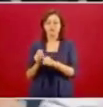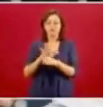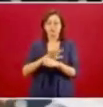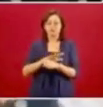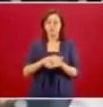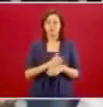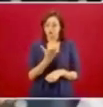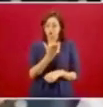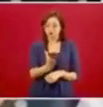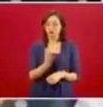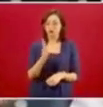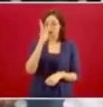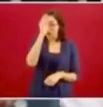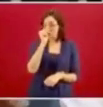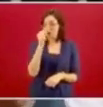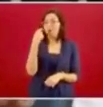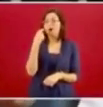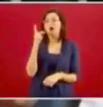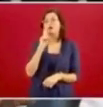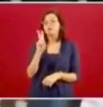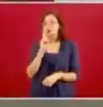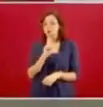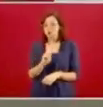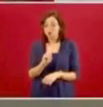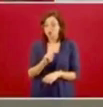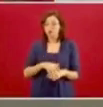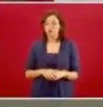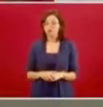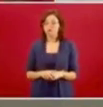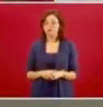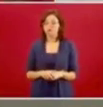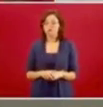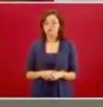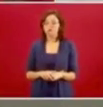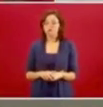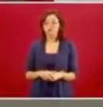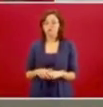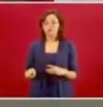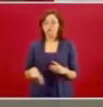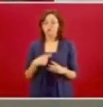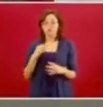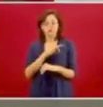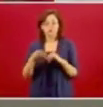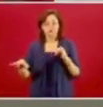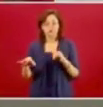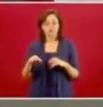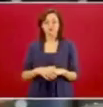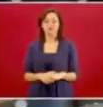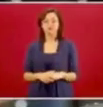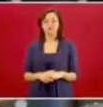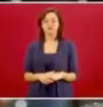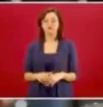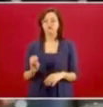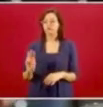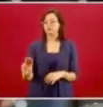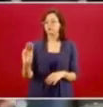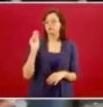protocol has stated that they only waiting for the federal government's approval to be able to start